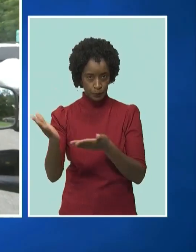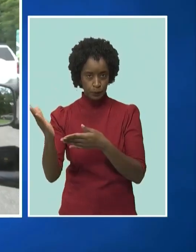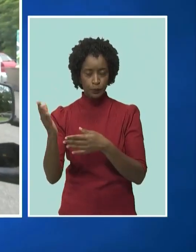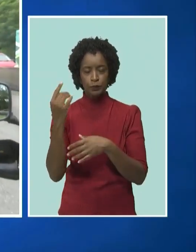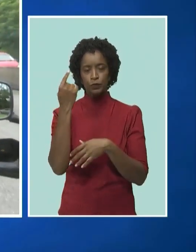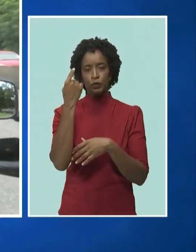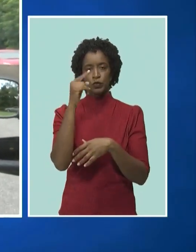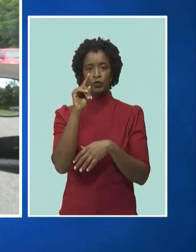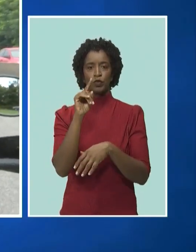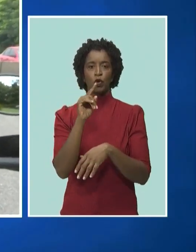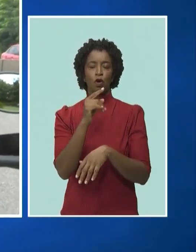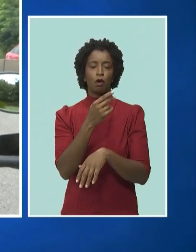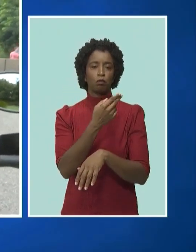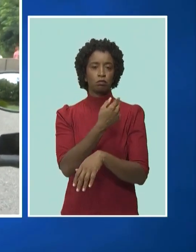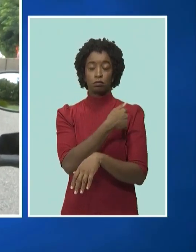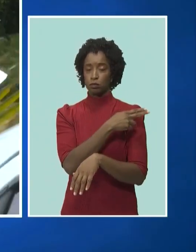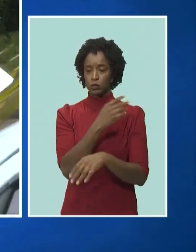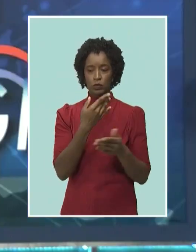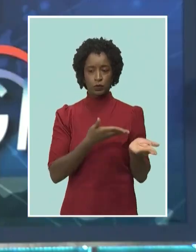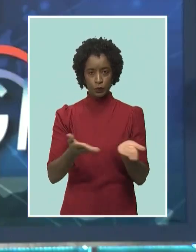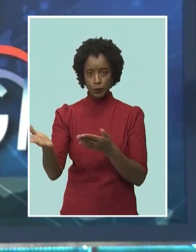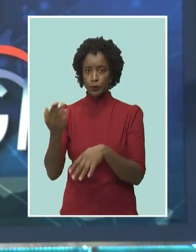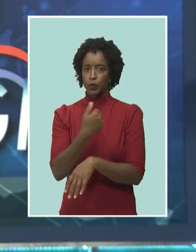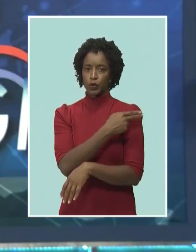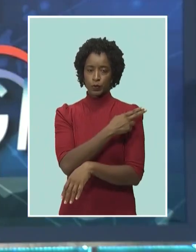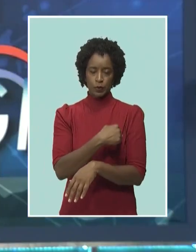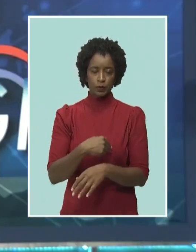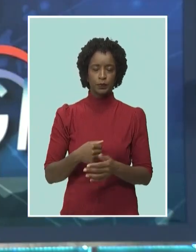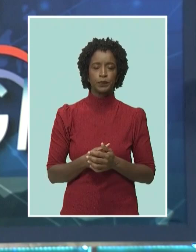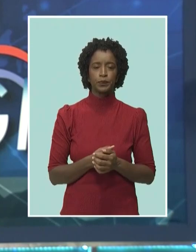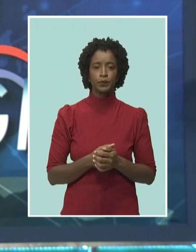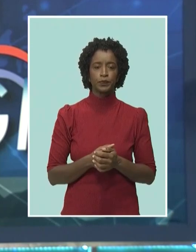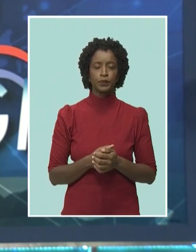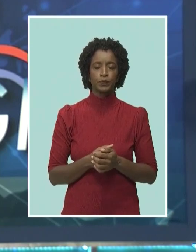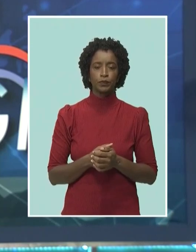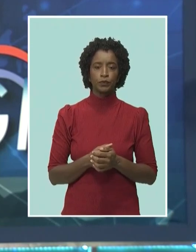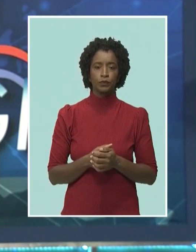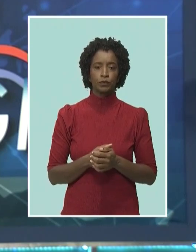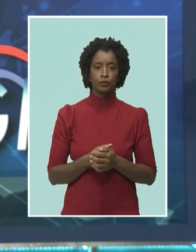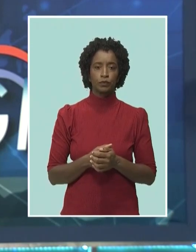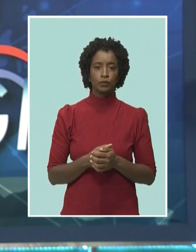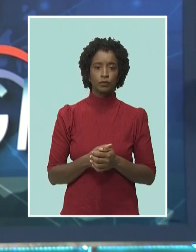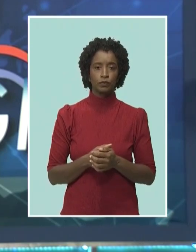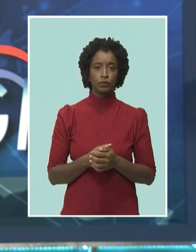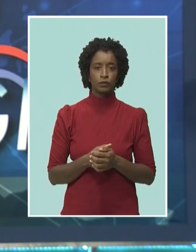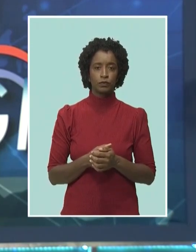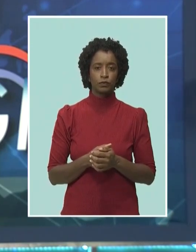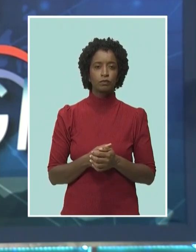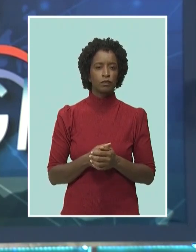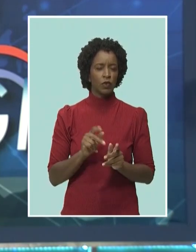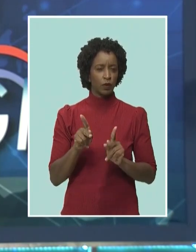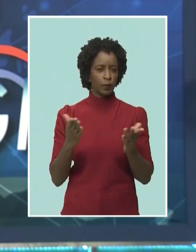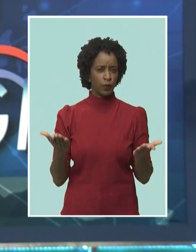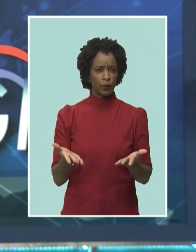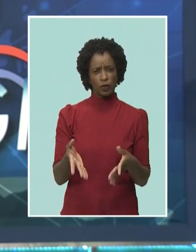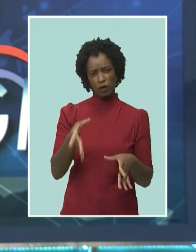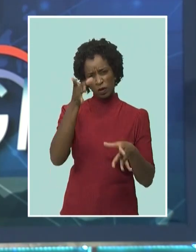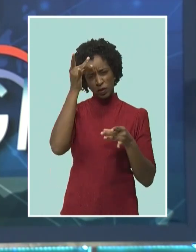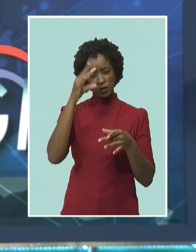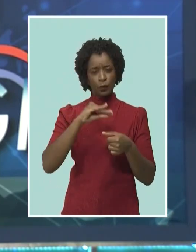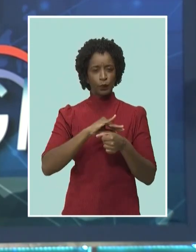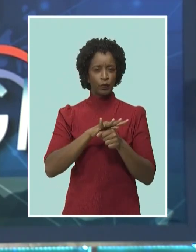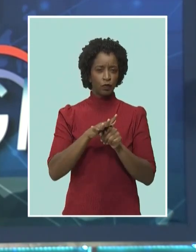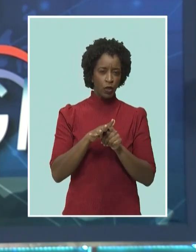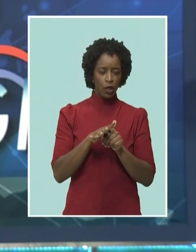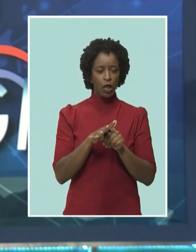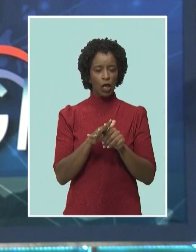was comforted on the scene. The island's COVID-19 numbers continue to be relatively consistent over the past few months, with